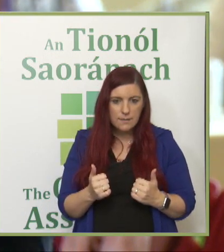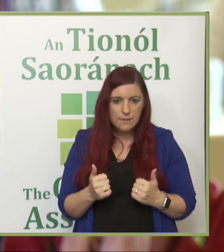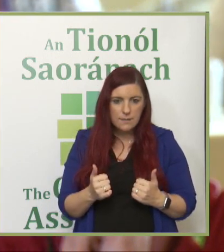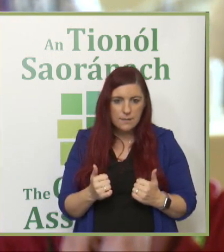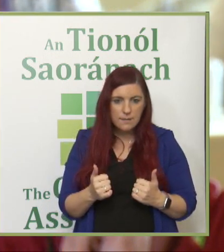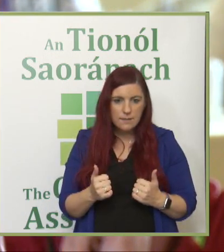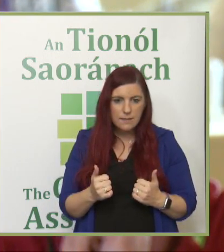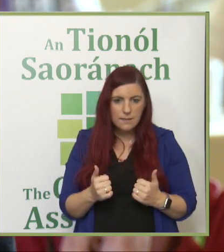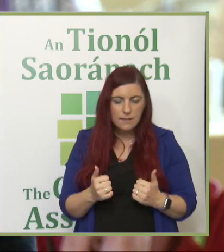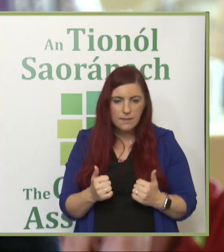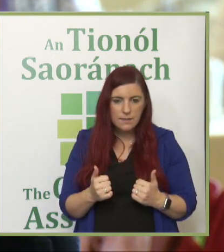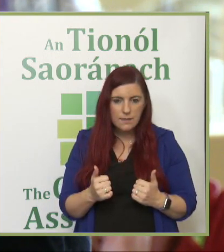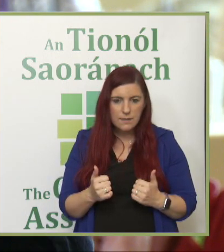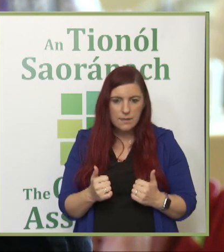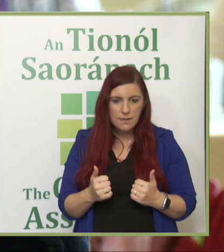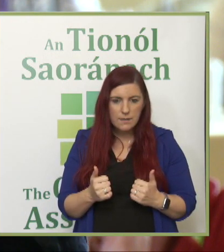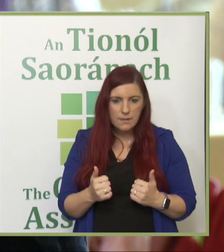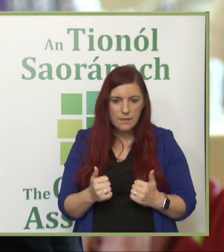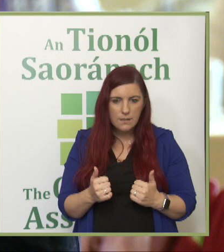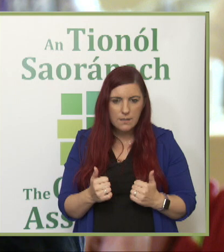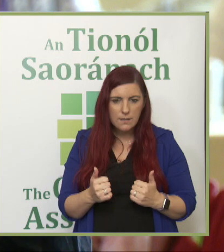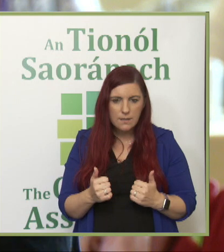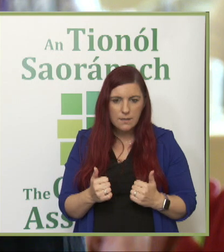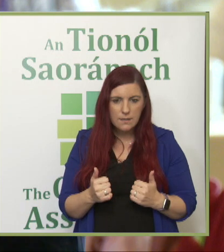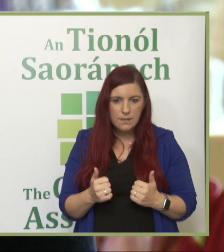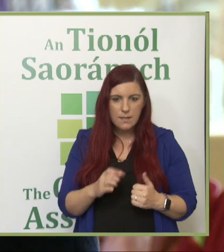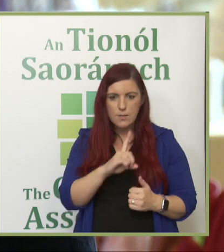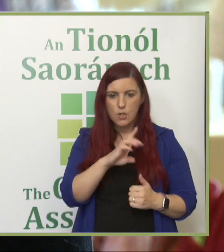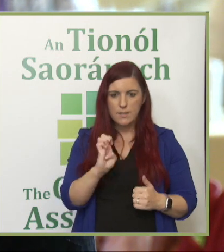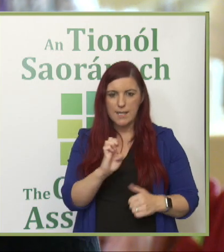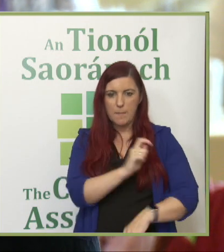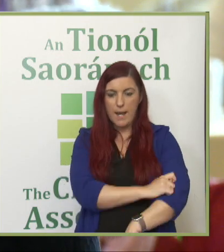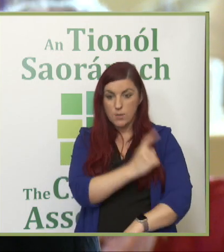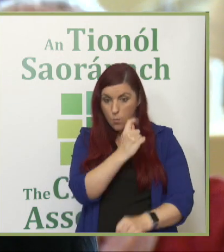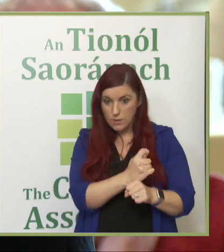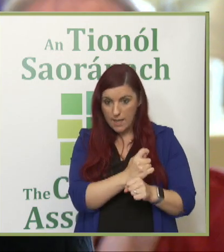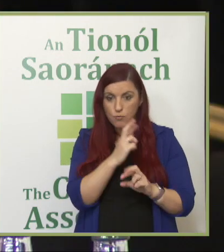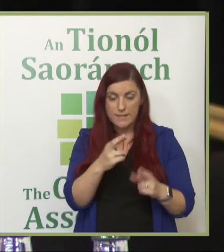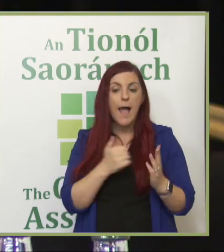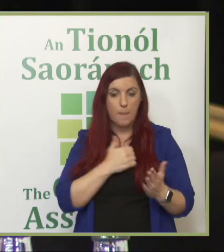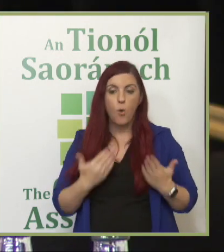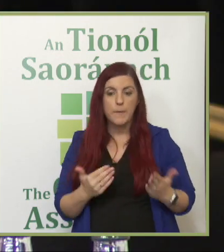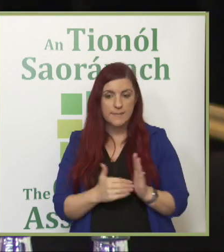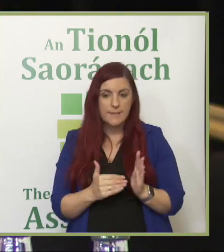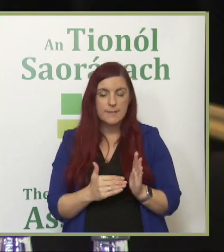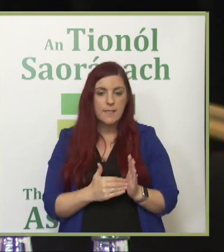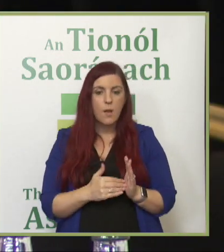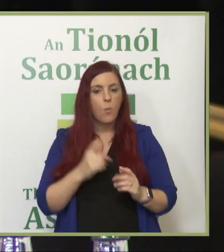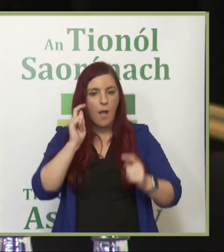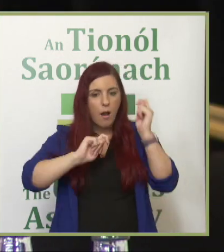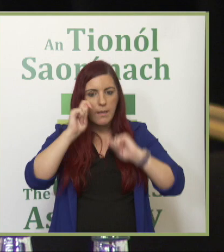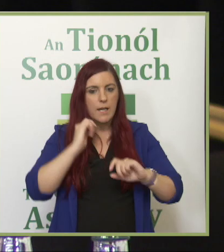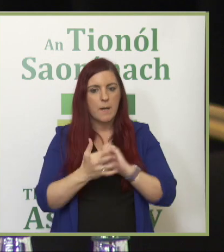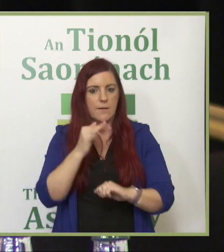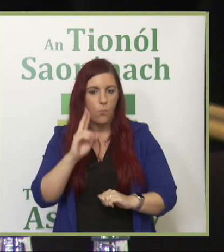yeah, Sorry. Yeah. So you're only depenalising it once? At the moment, yeah. I mean, as I said, we are considering whether